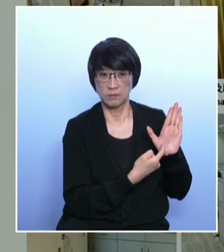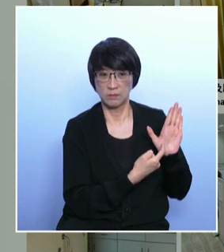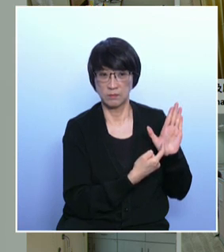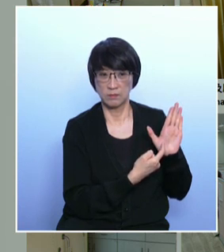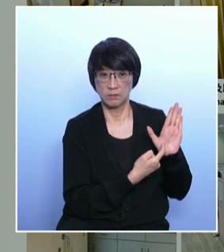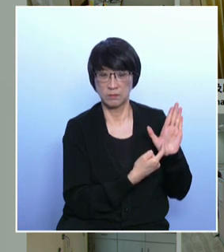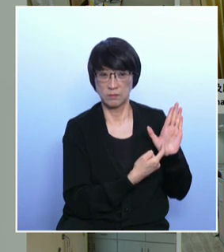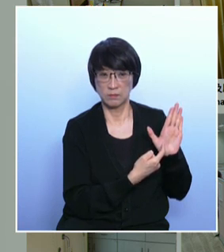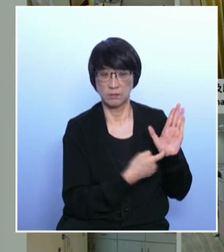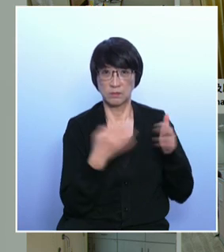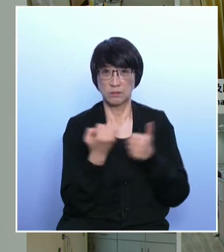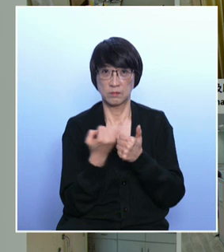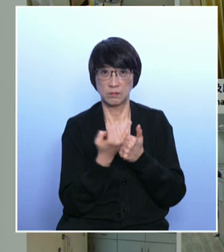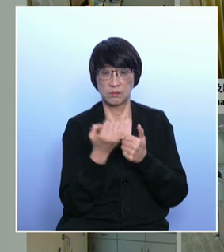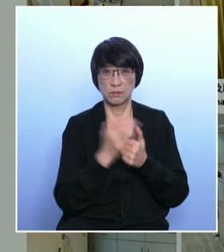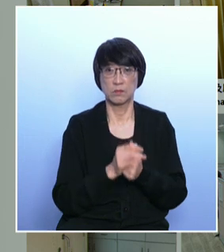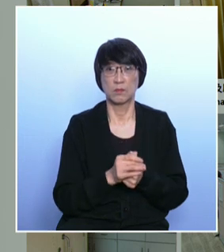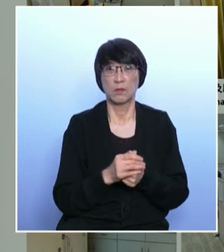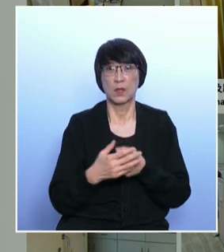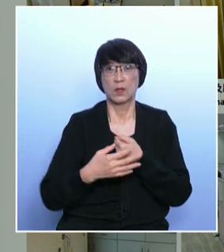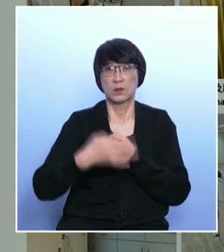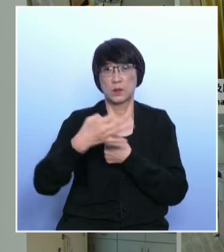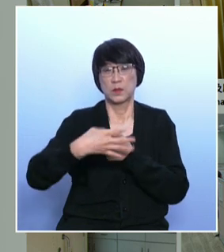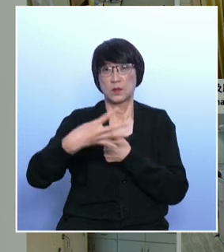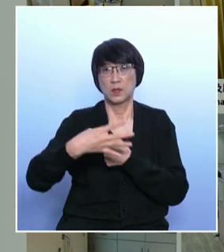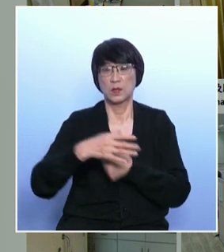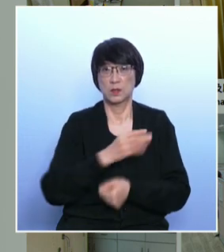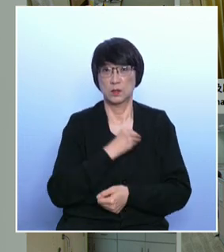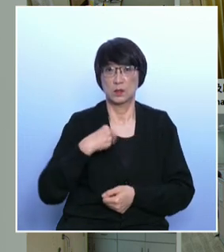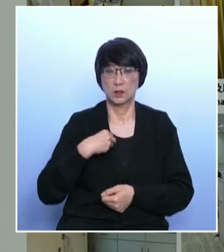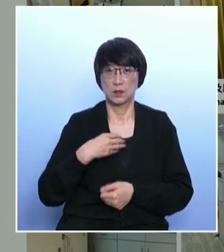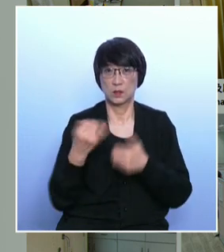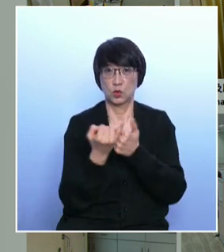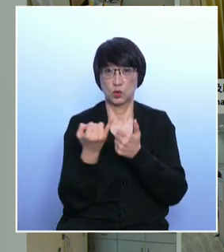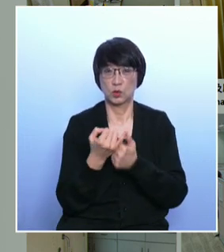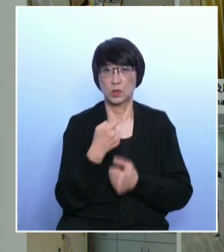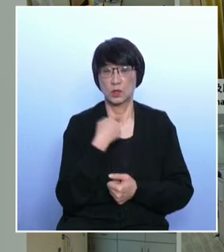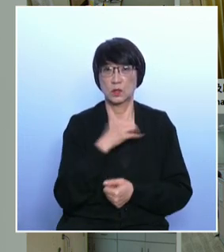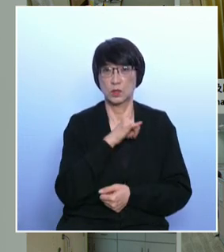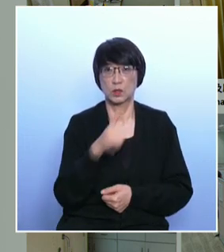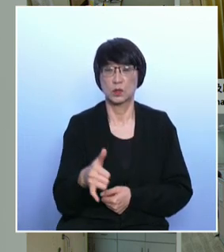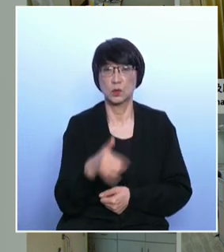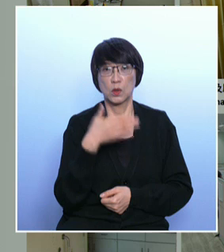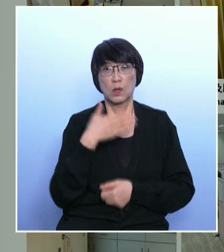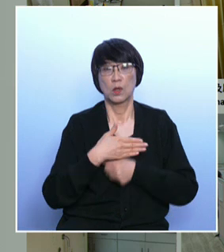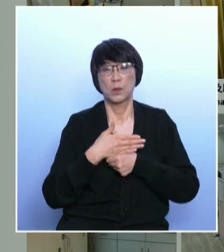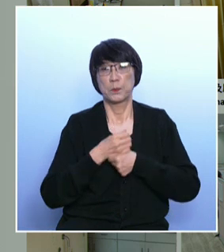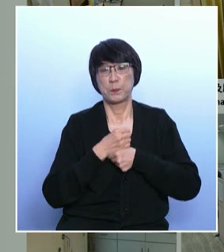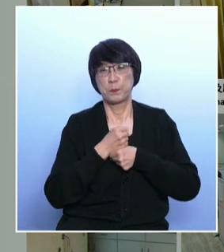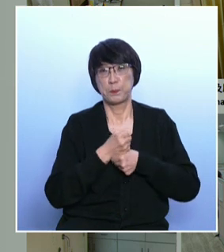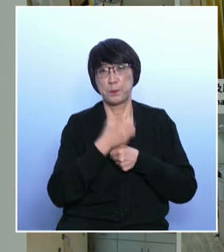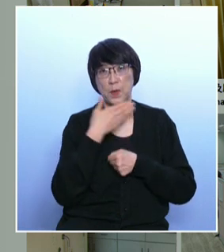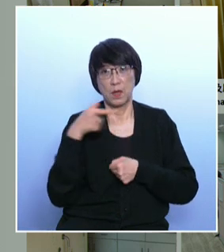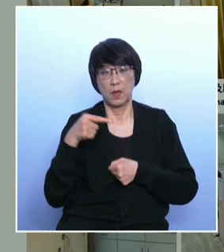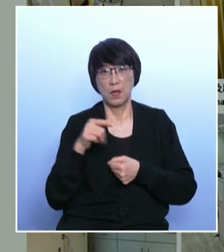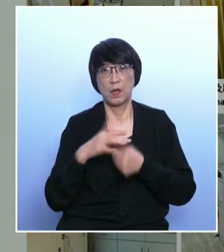the arrow in the picture, and you will see the actual circumstances of the residence. Senior year students will